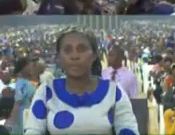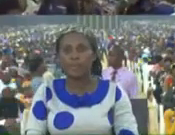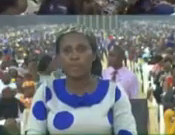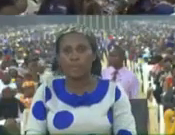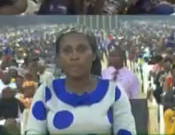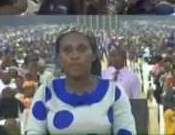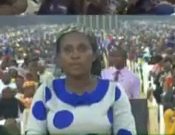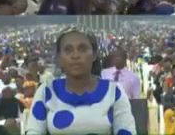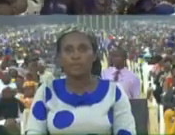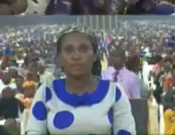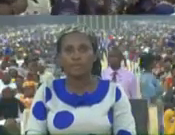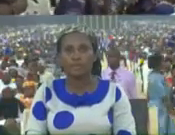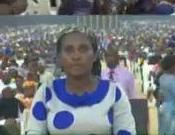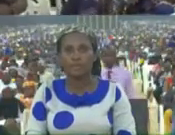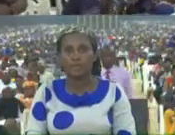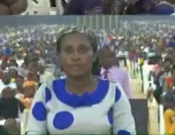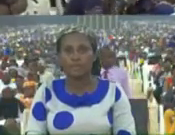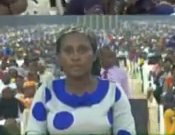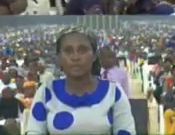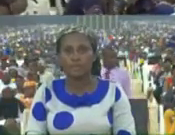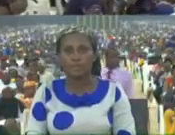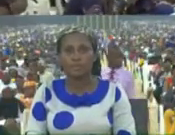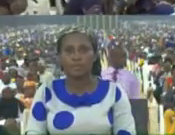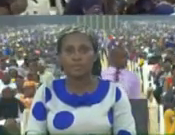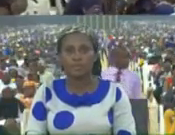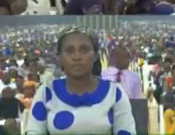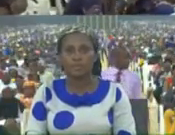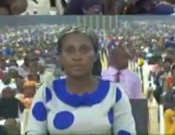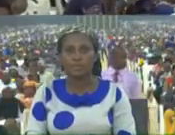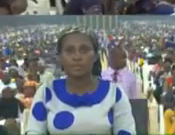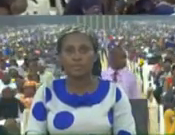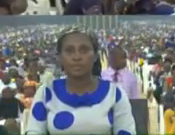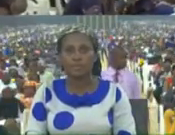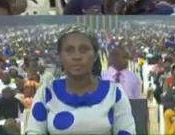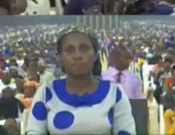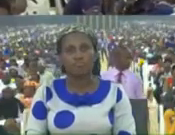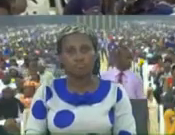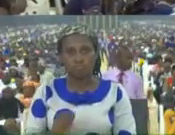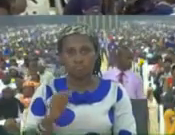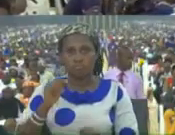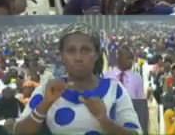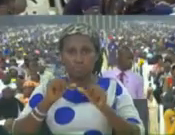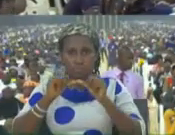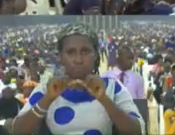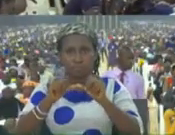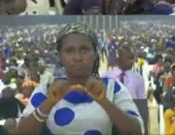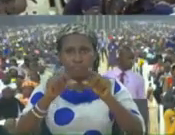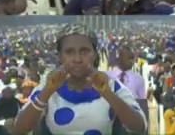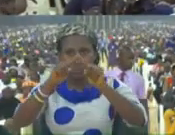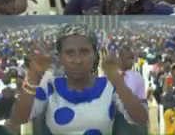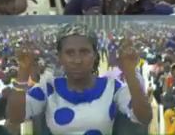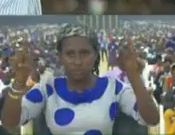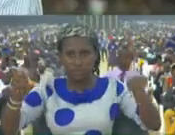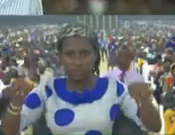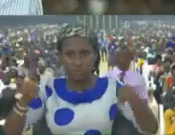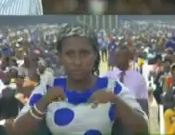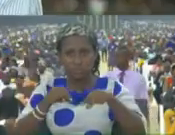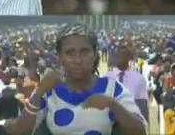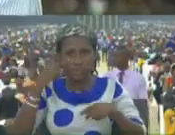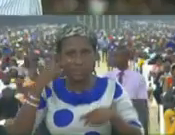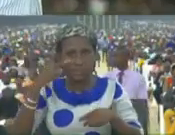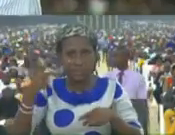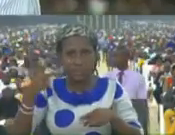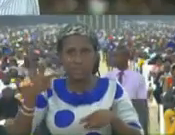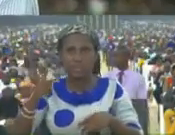Can you keep the information on the screen a little longer? Let them get the details. This is a